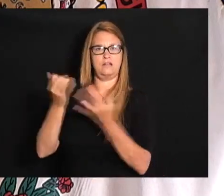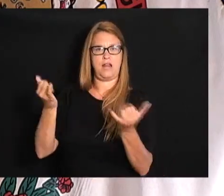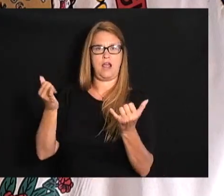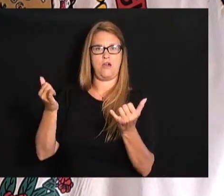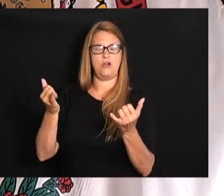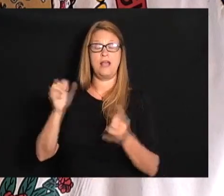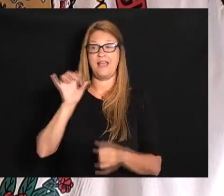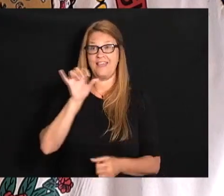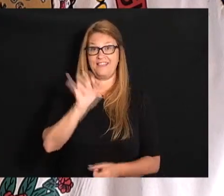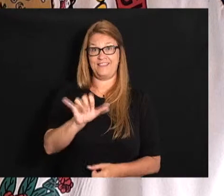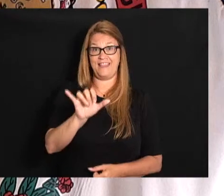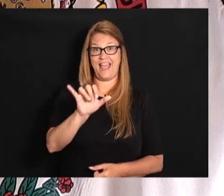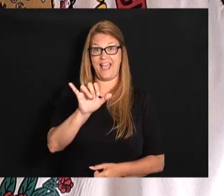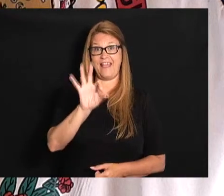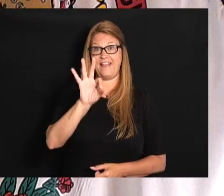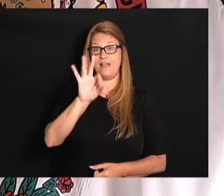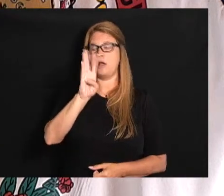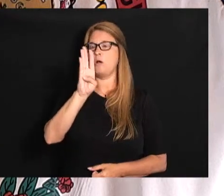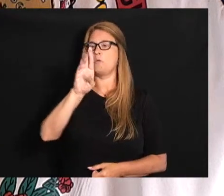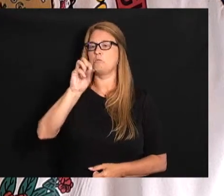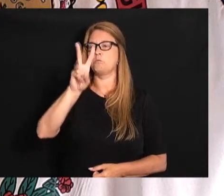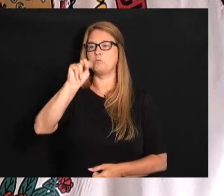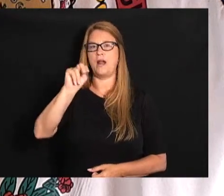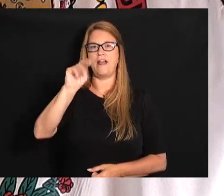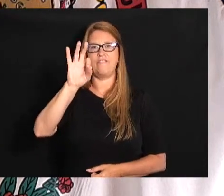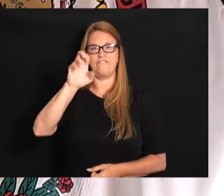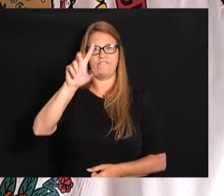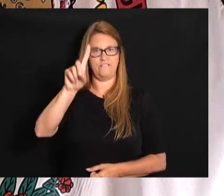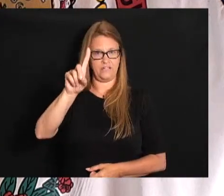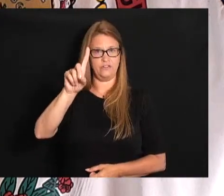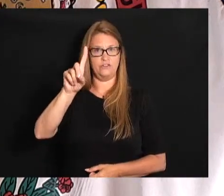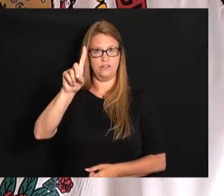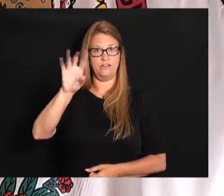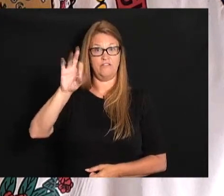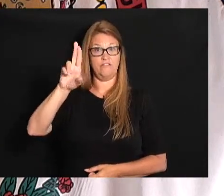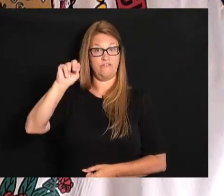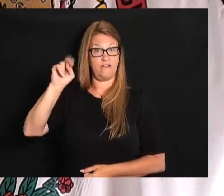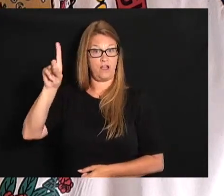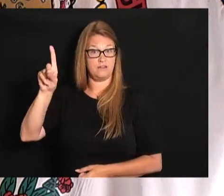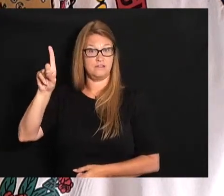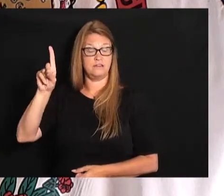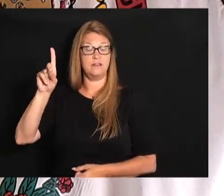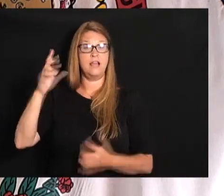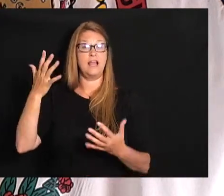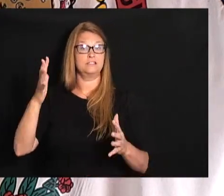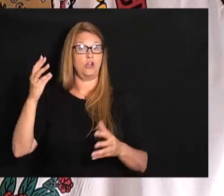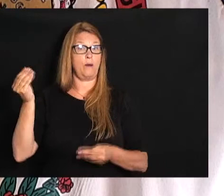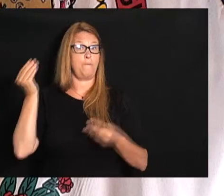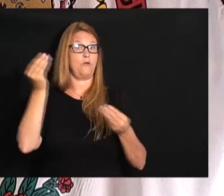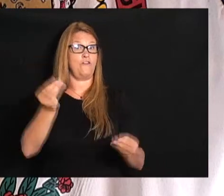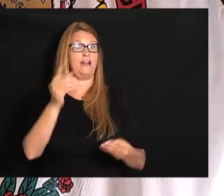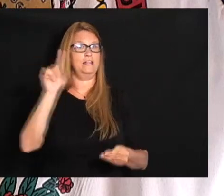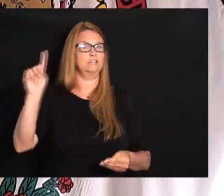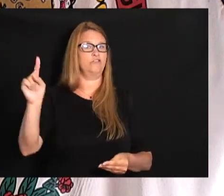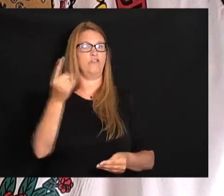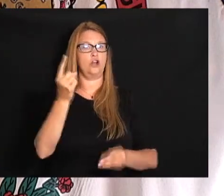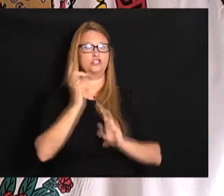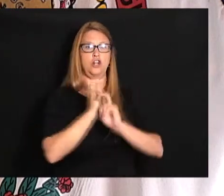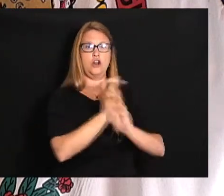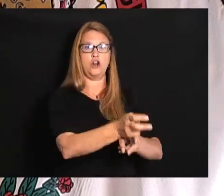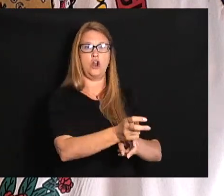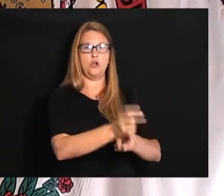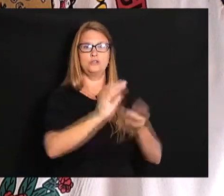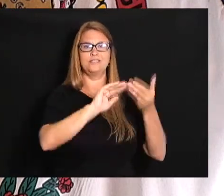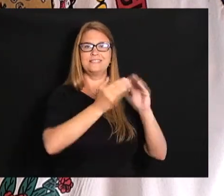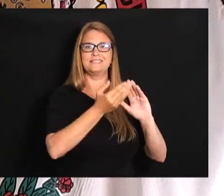announcing that brownfield revolving fund has provided its first low-interest loan to the city of